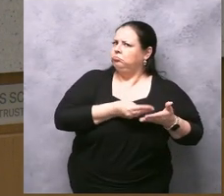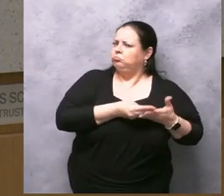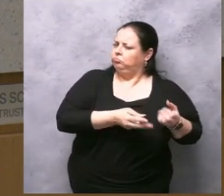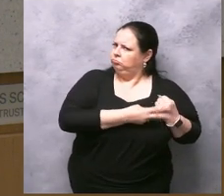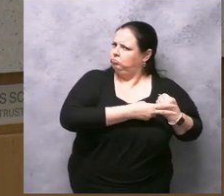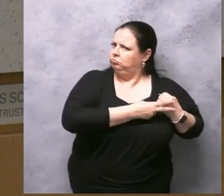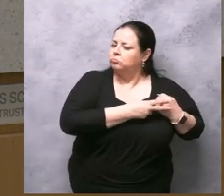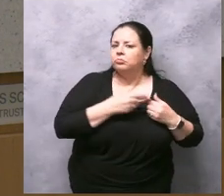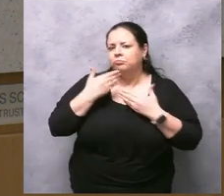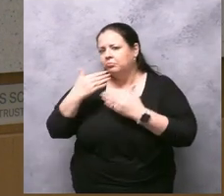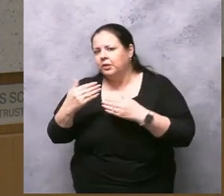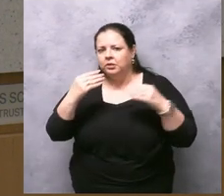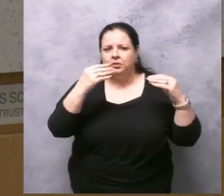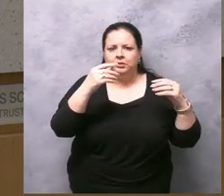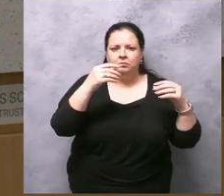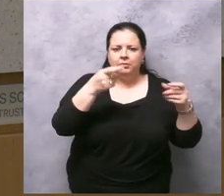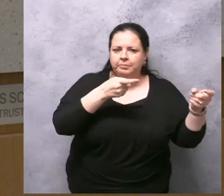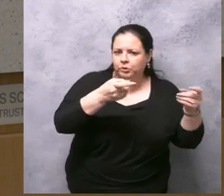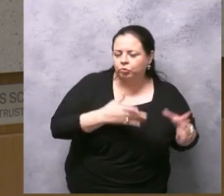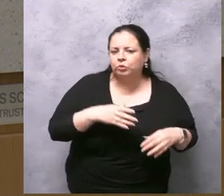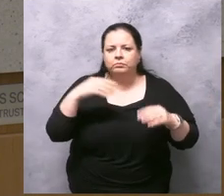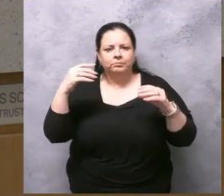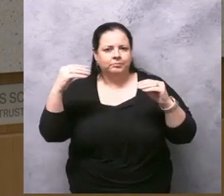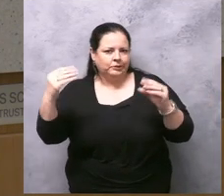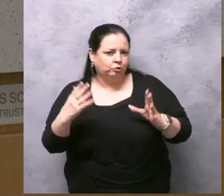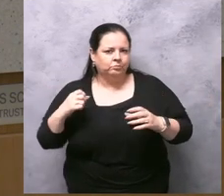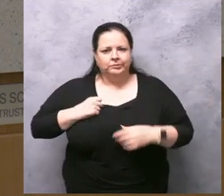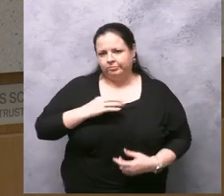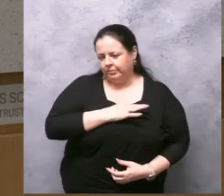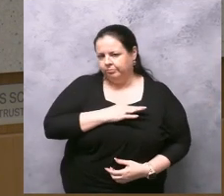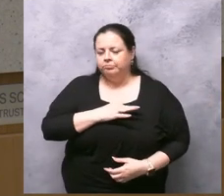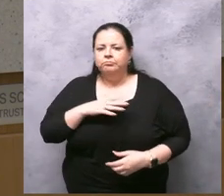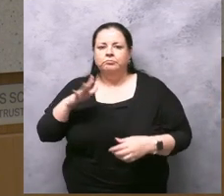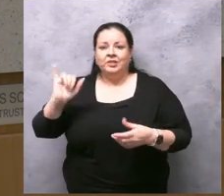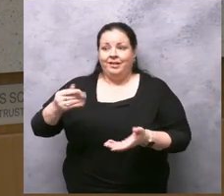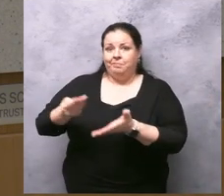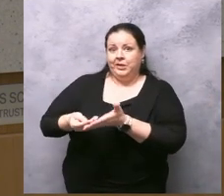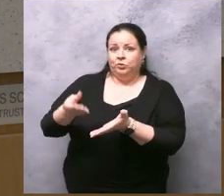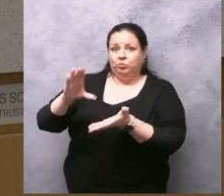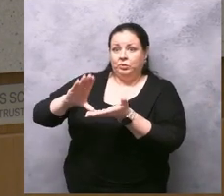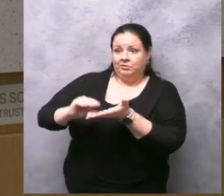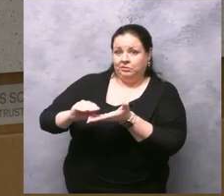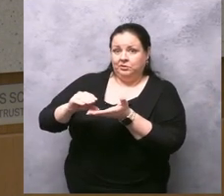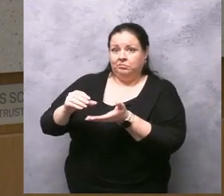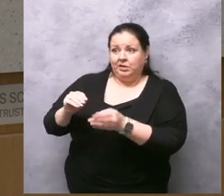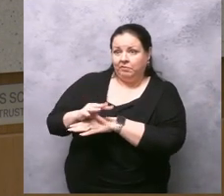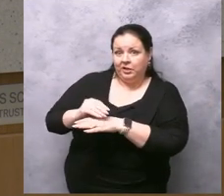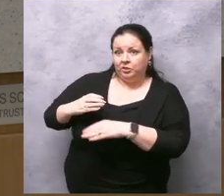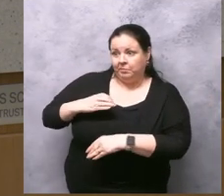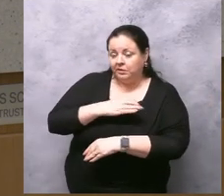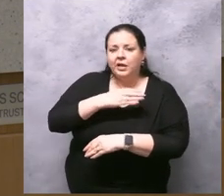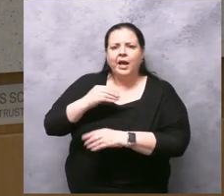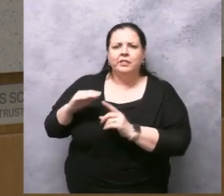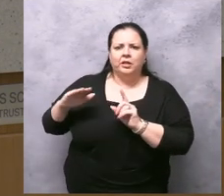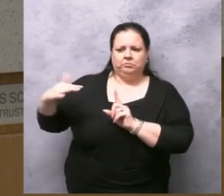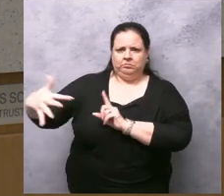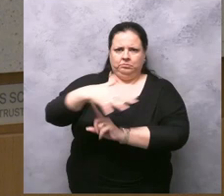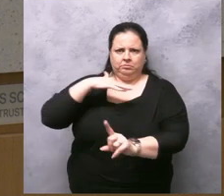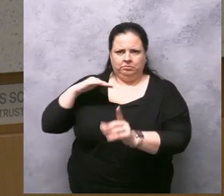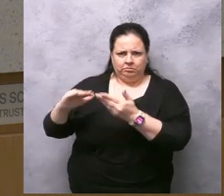our administration, our staff, our Budget Reduction Advisory Committee members, and the larger community for all the feedback.